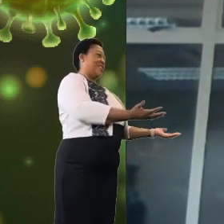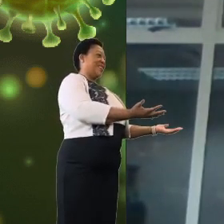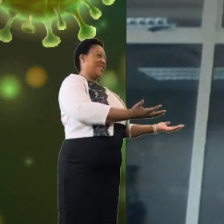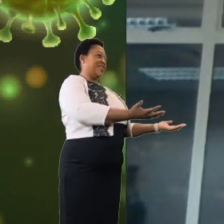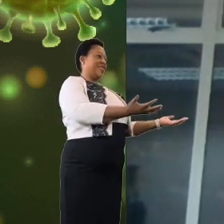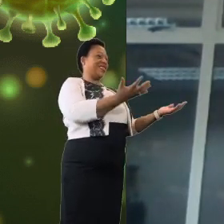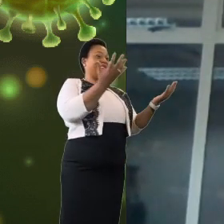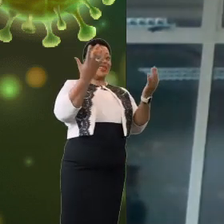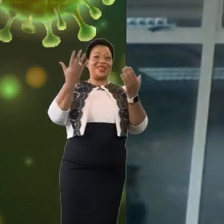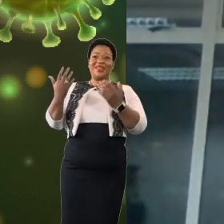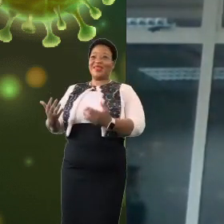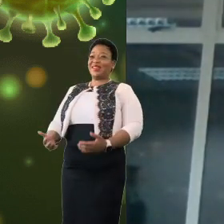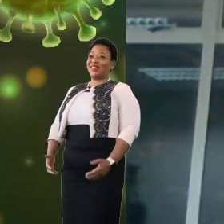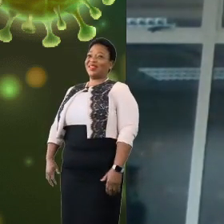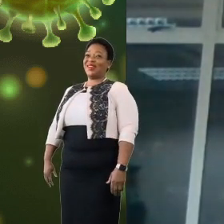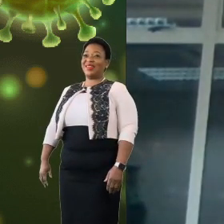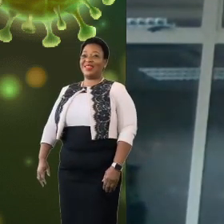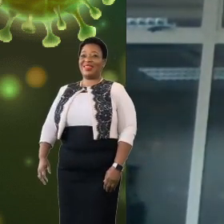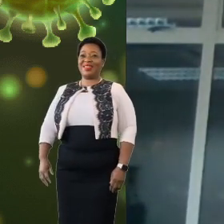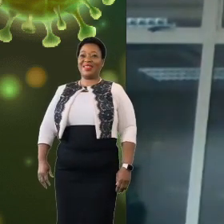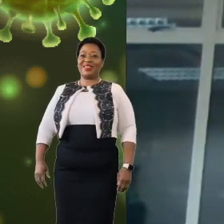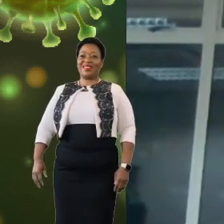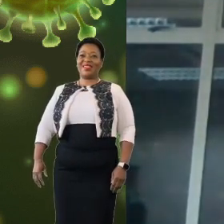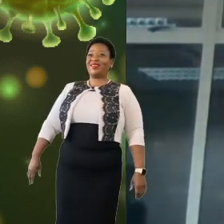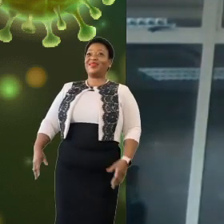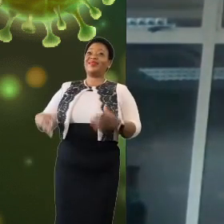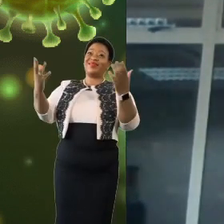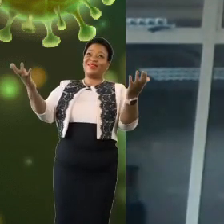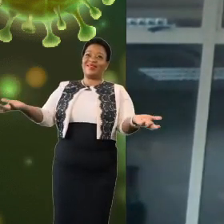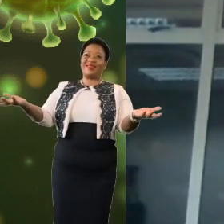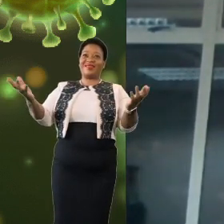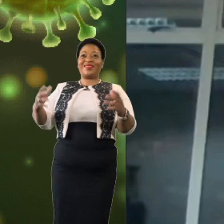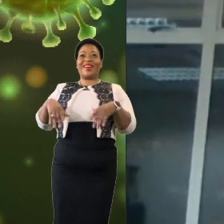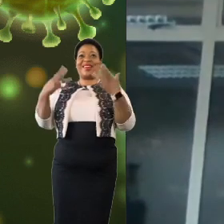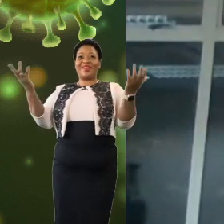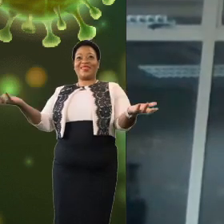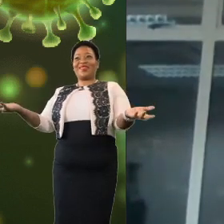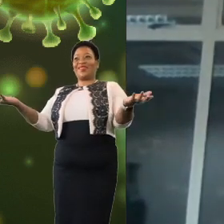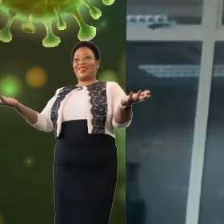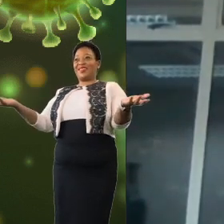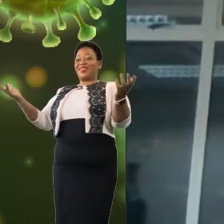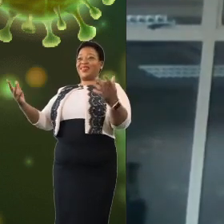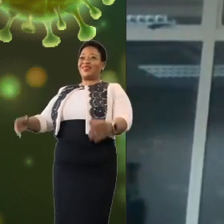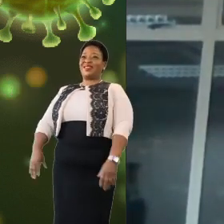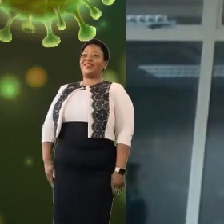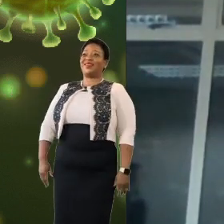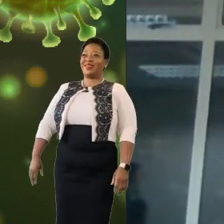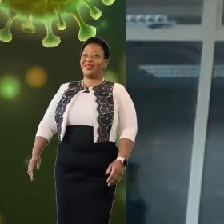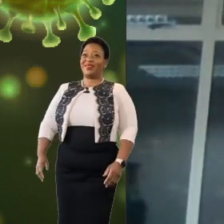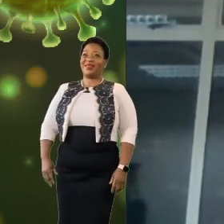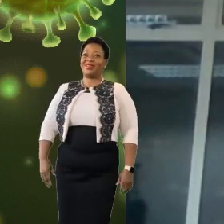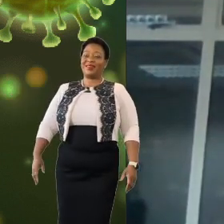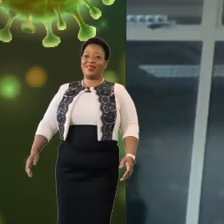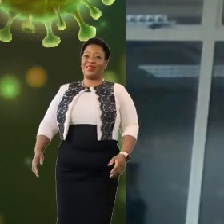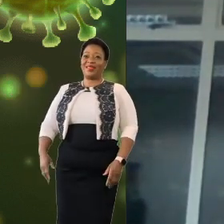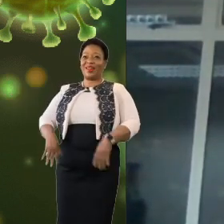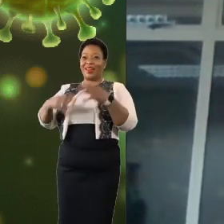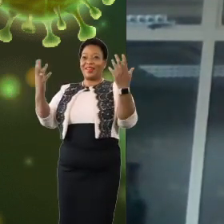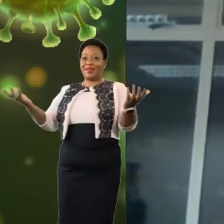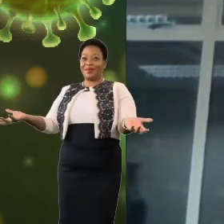get back to work and get the work done, so that we are able to then deliver on the products. I will just